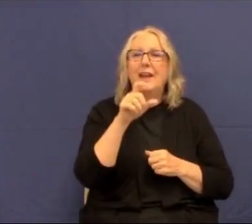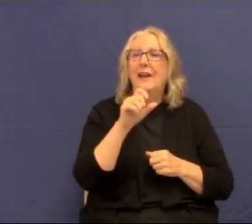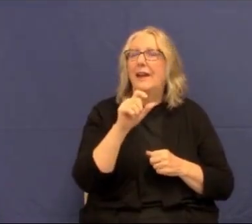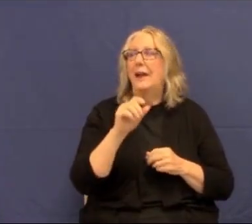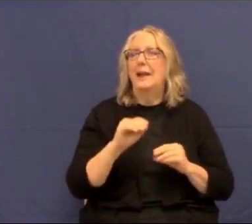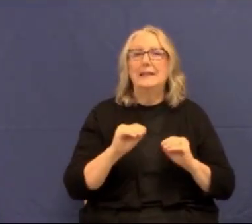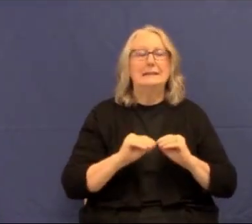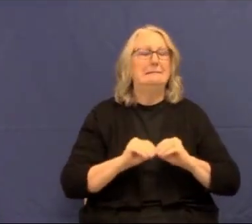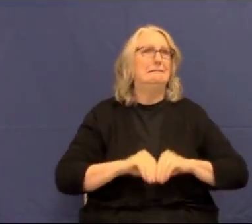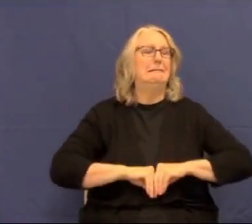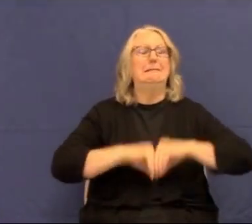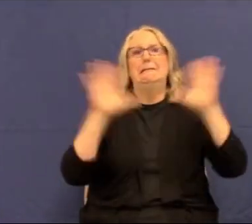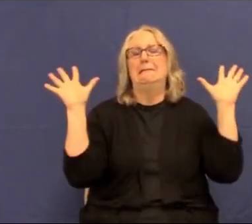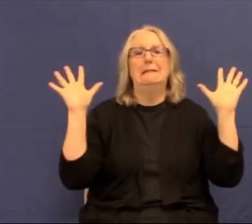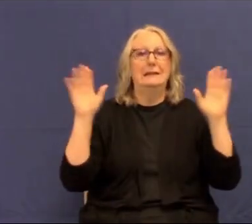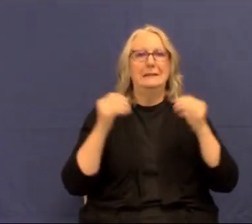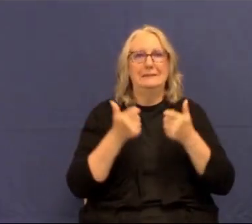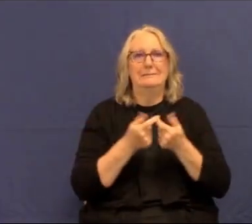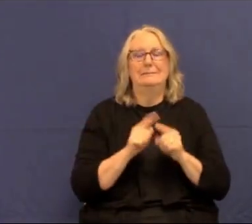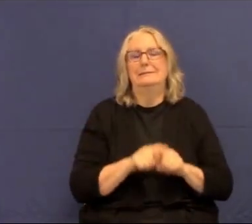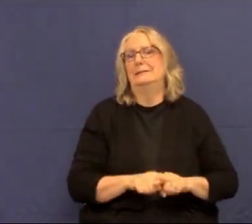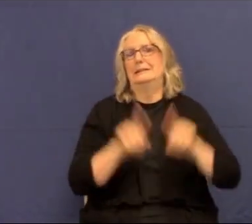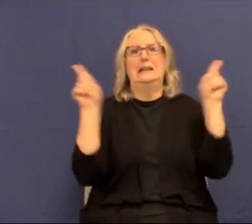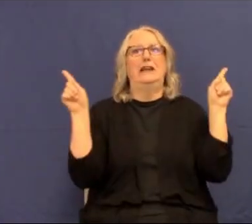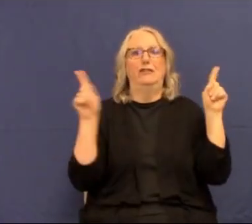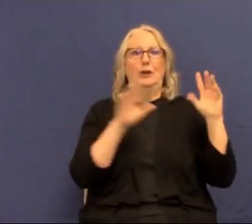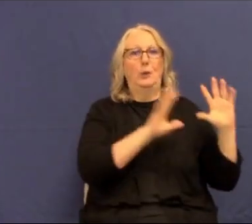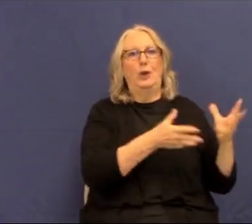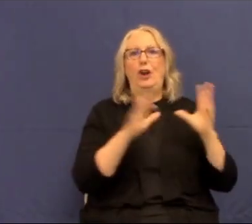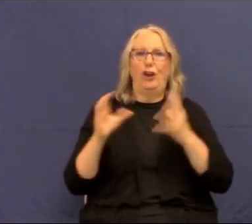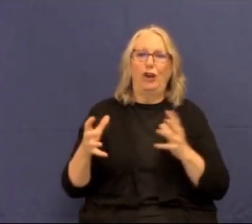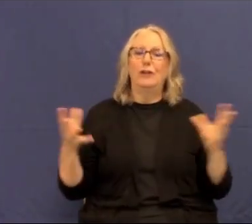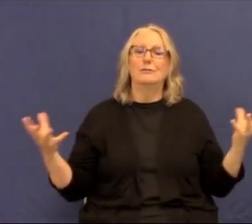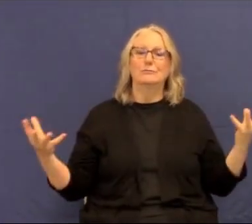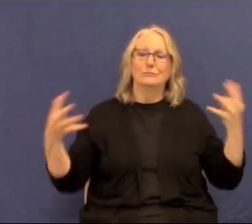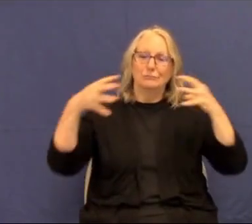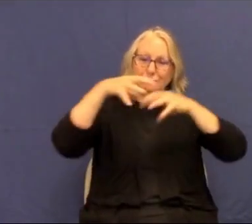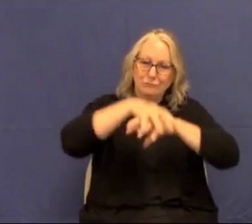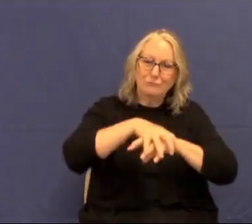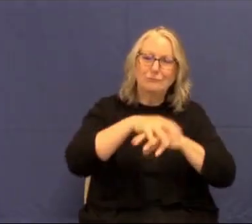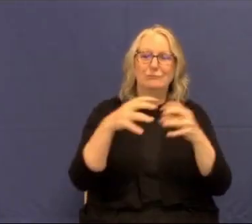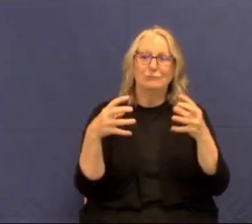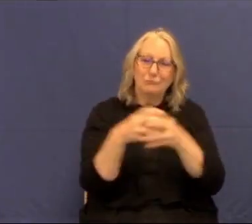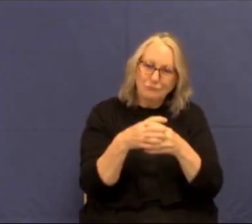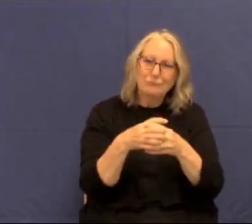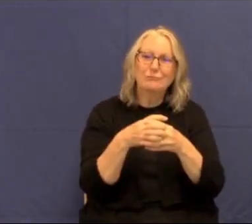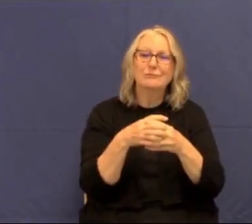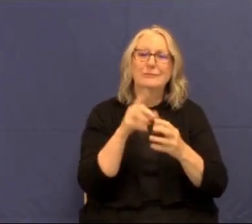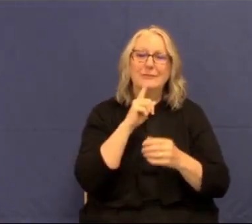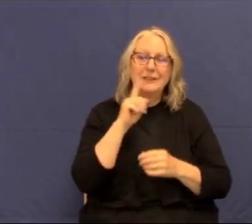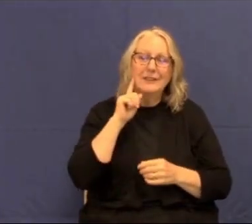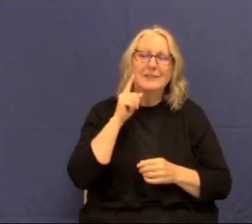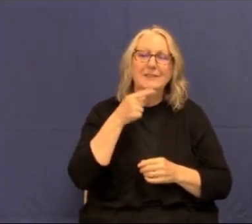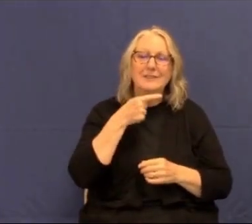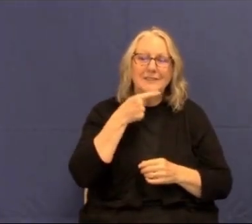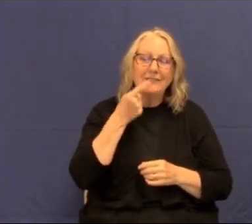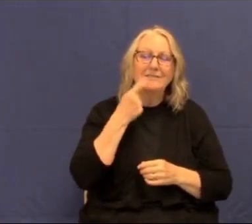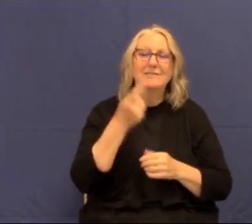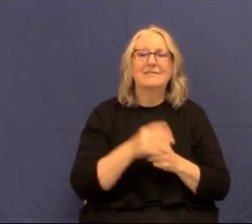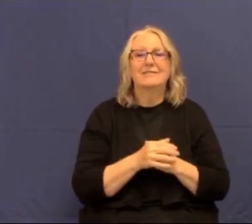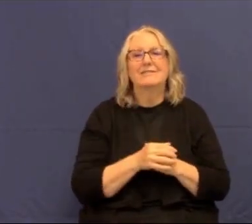not such a glaring gap between the worlds that we talked about that you traverse, hearing and